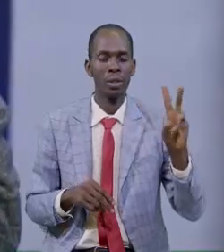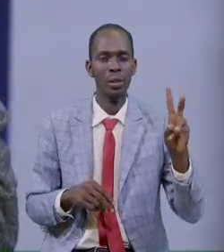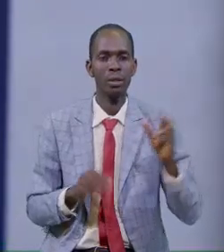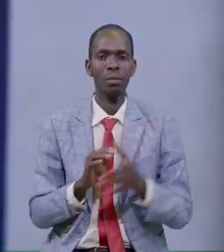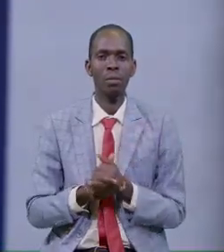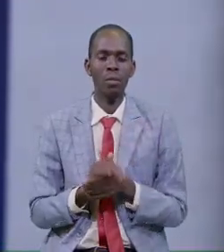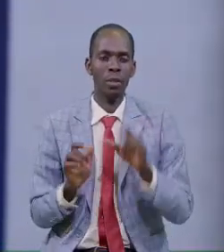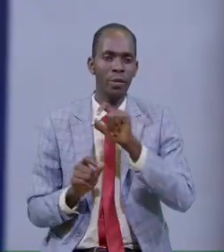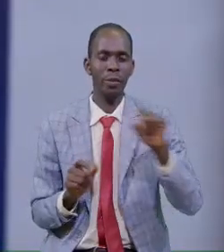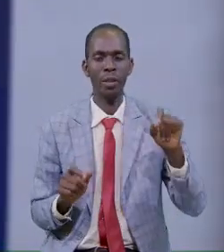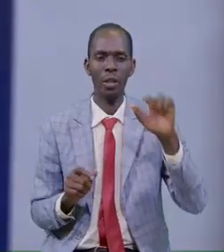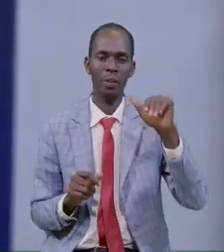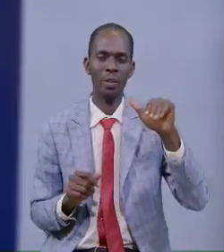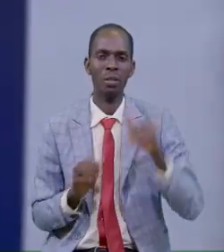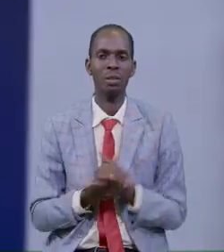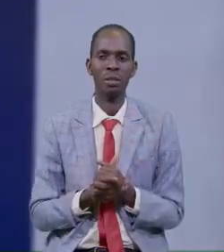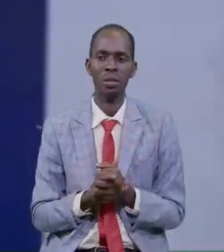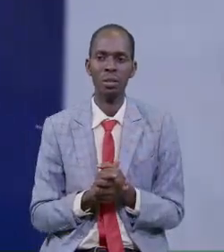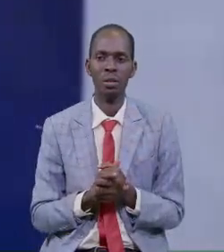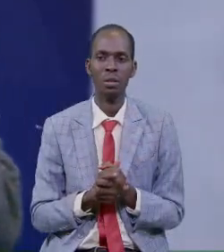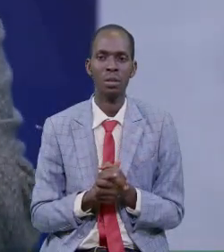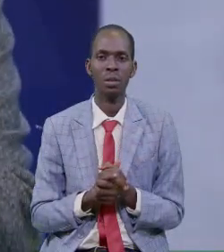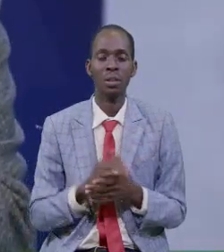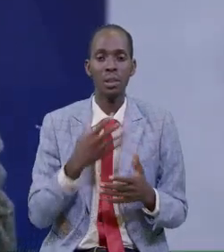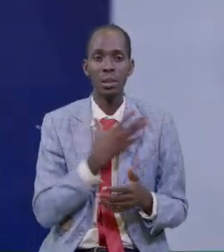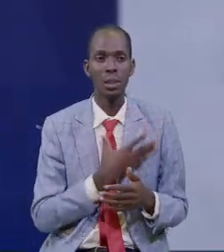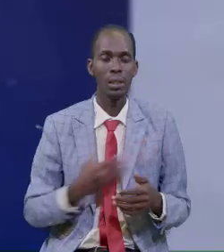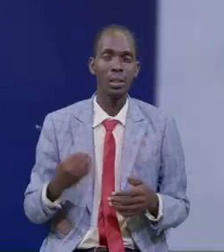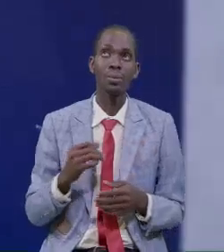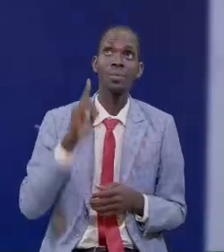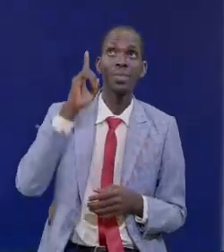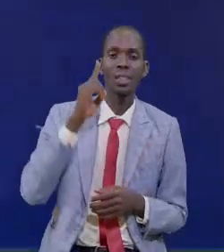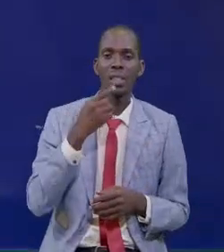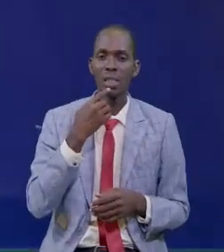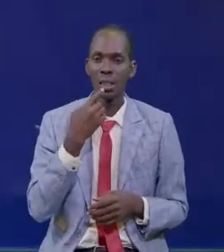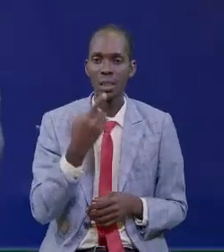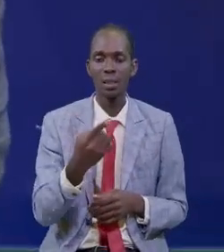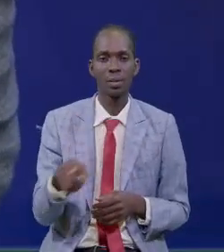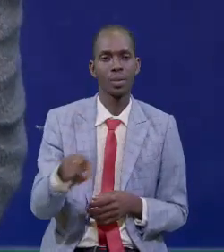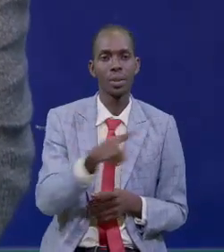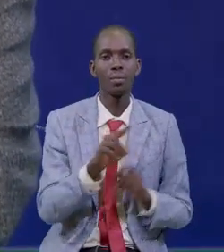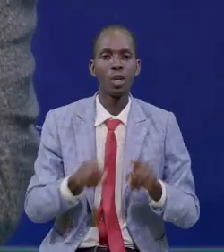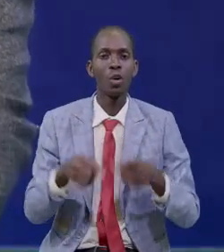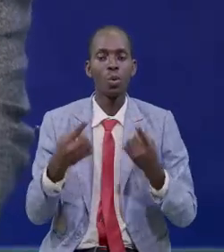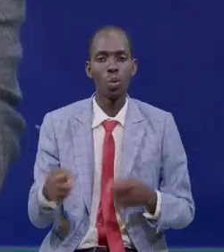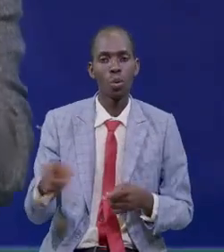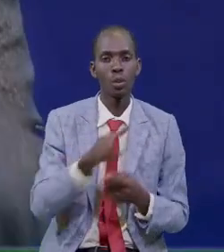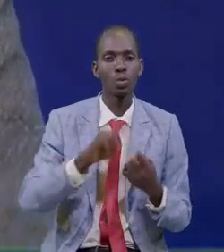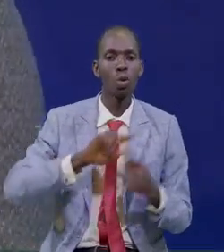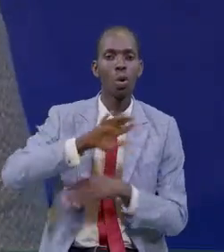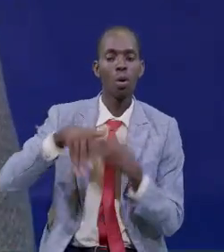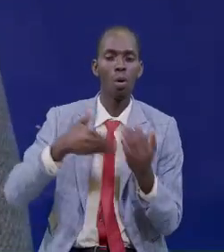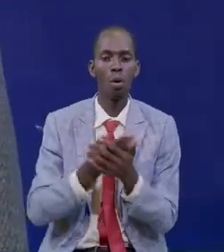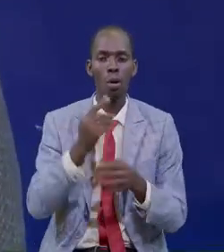verse 15. And he said unto them, go ye into all the world and preach the gospel